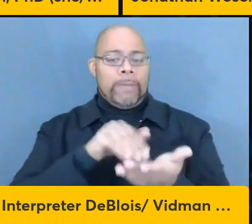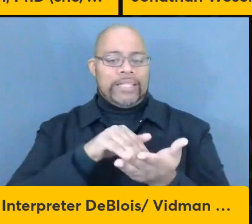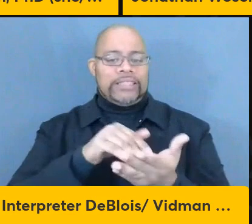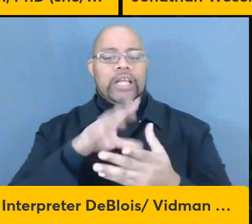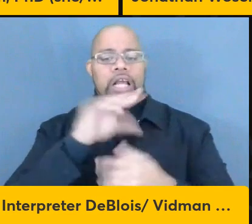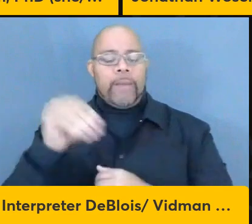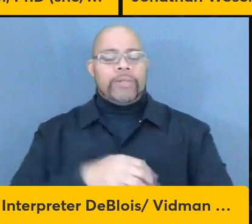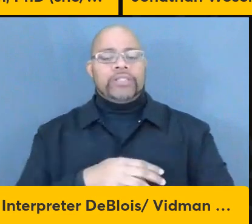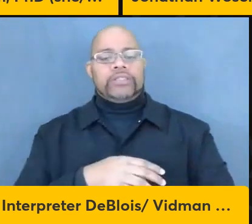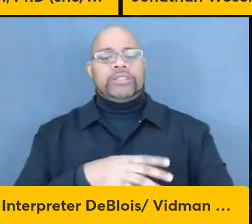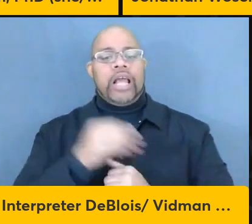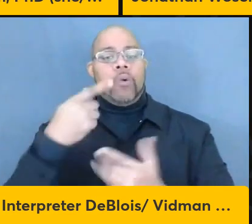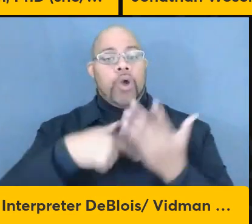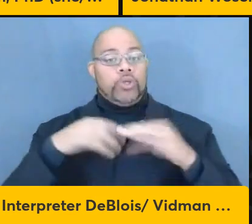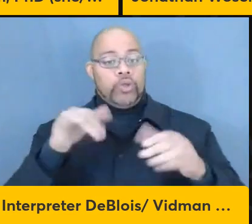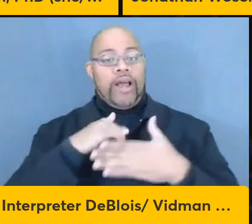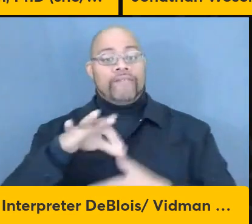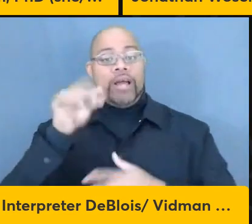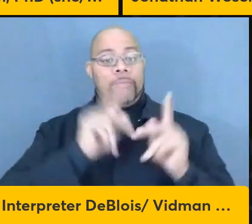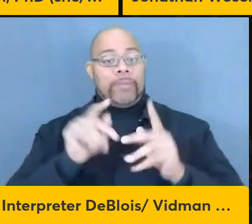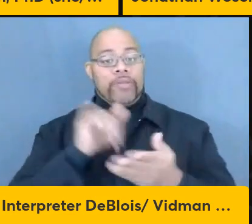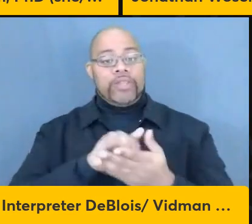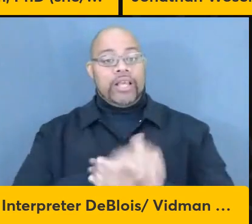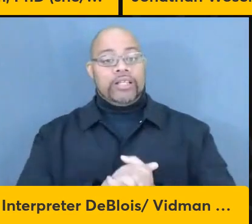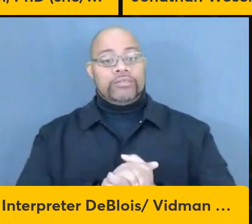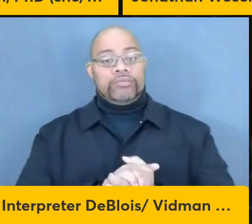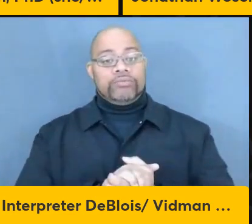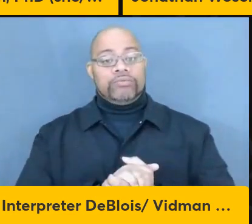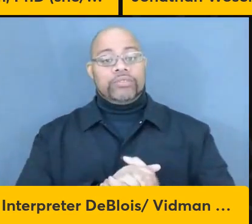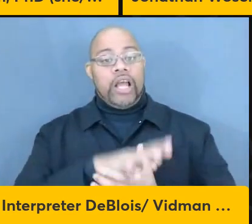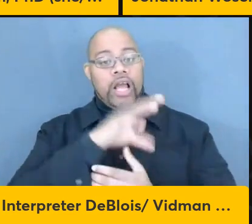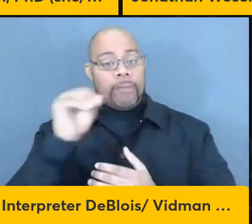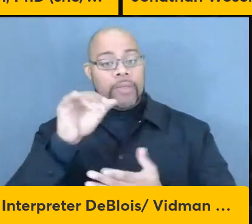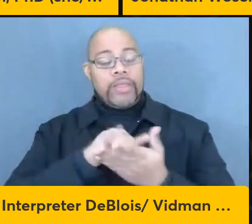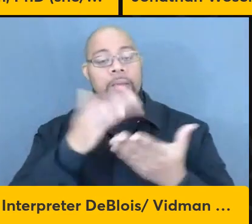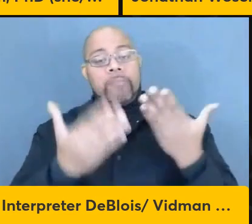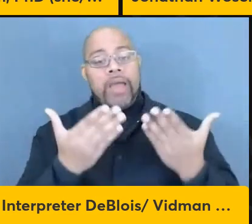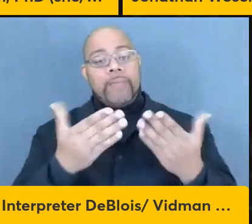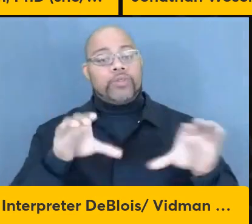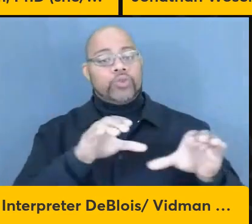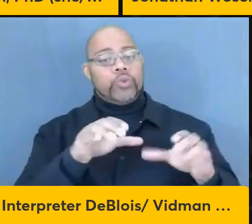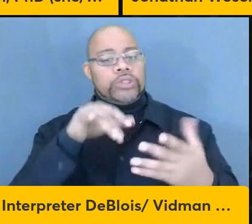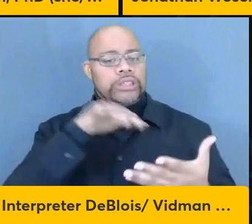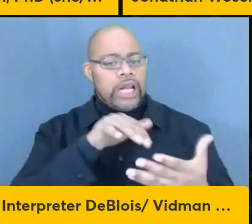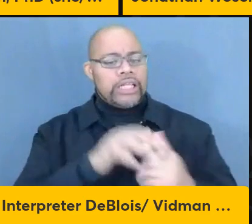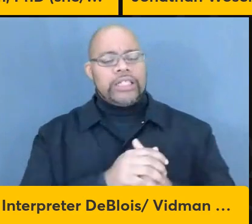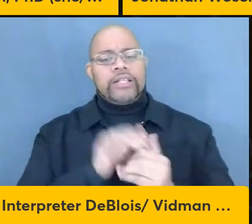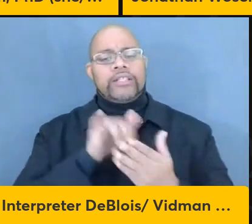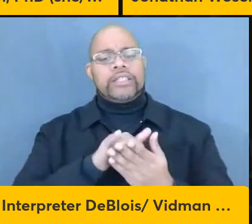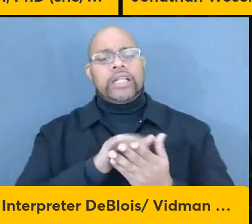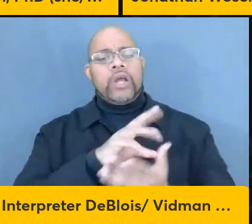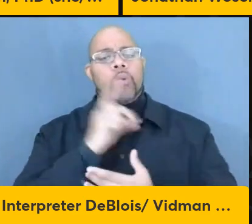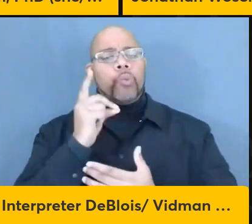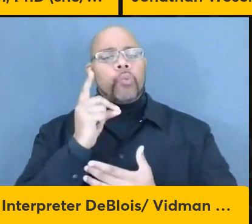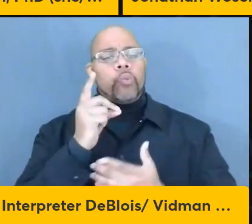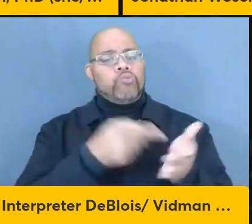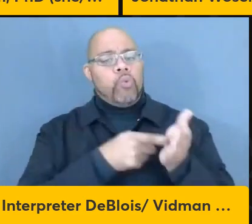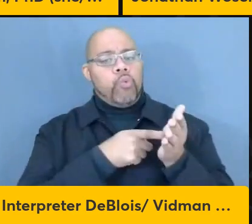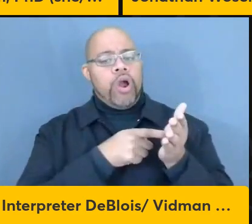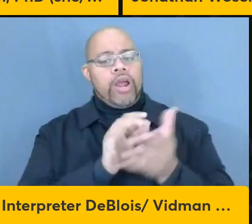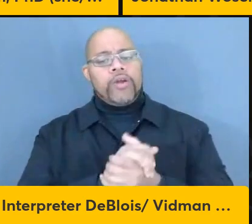what I do is I find people that are, I find companies that might be doing a study that would